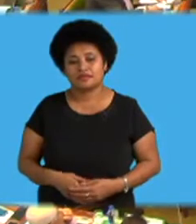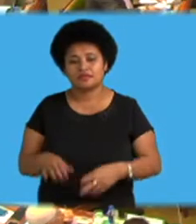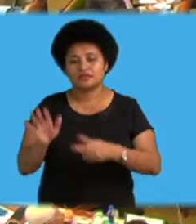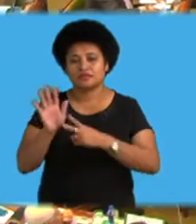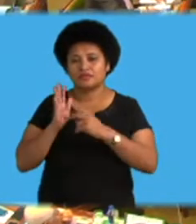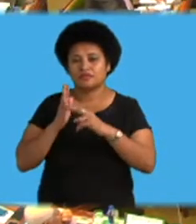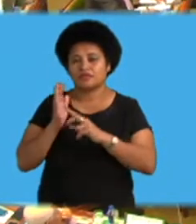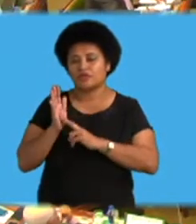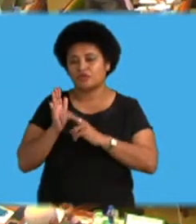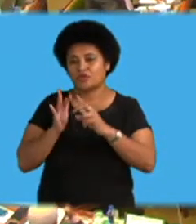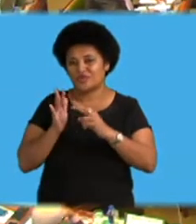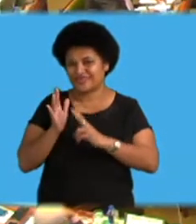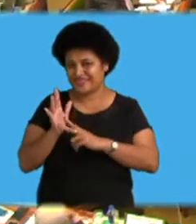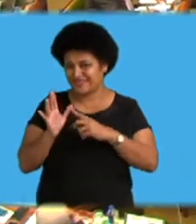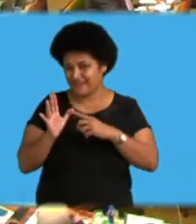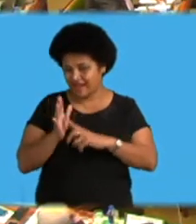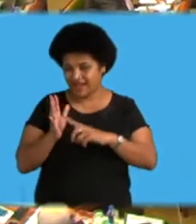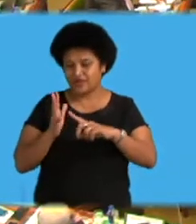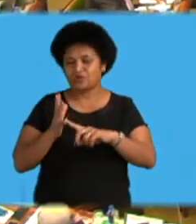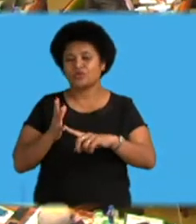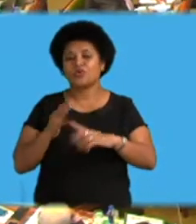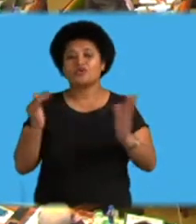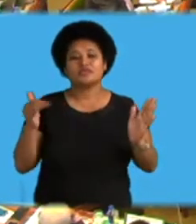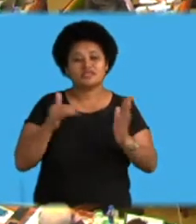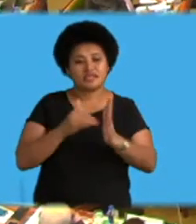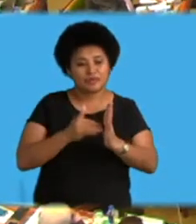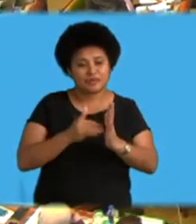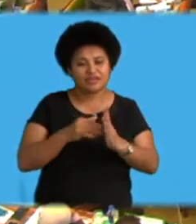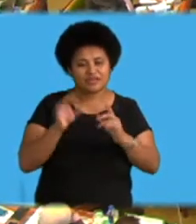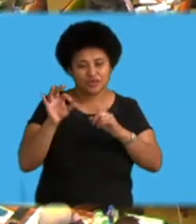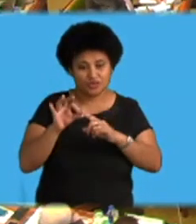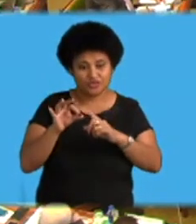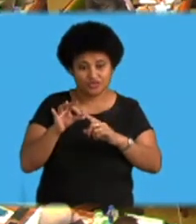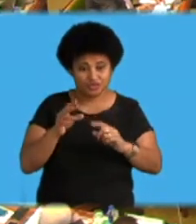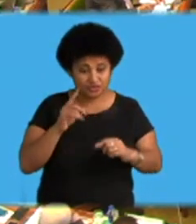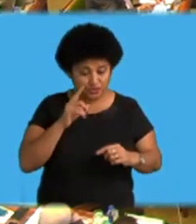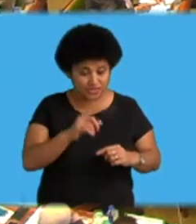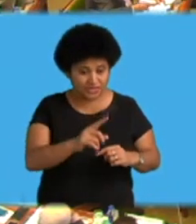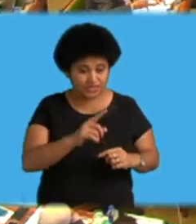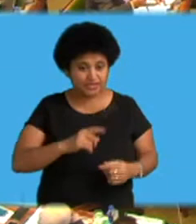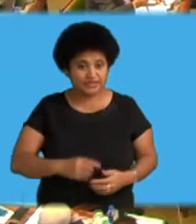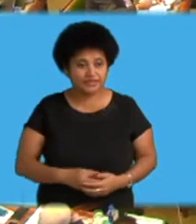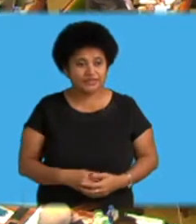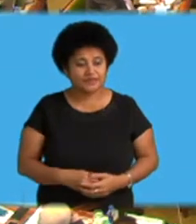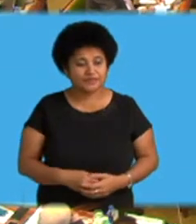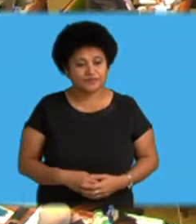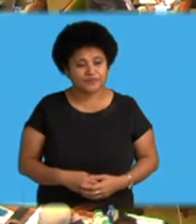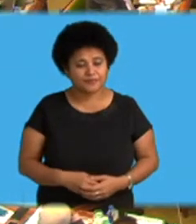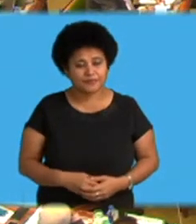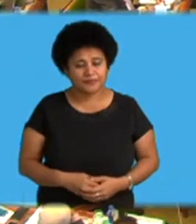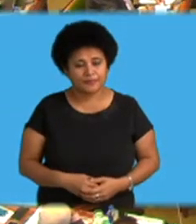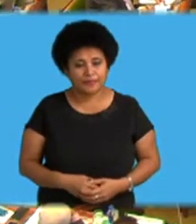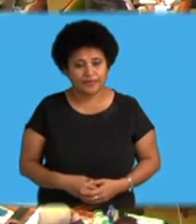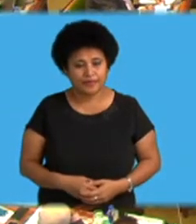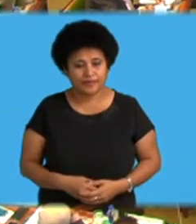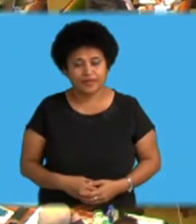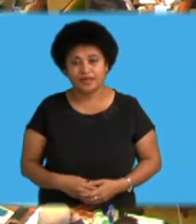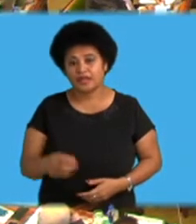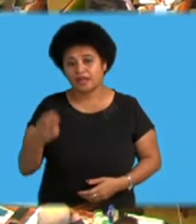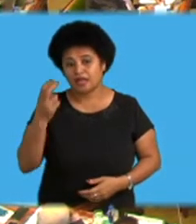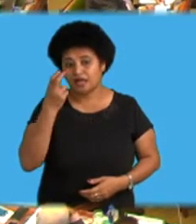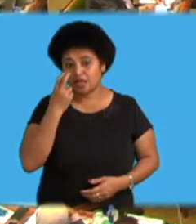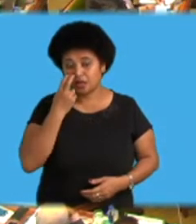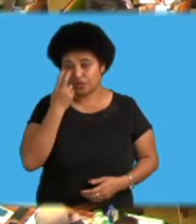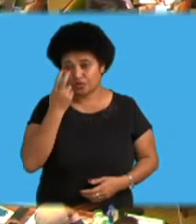Thank you, Madam Speaker. Supplementary question. Supplementary question. We see that the tourists are